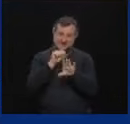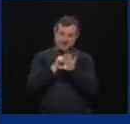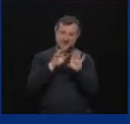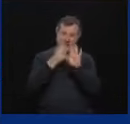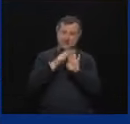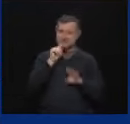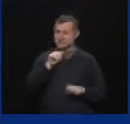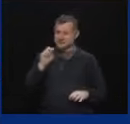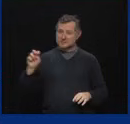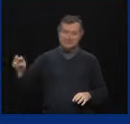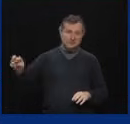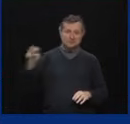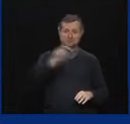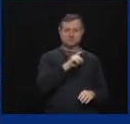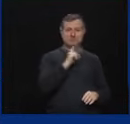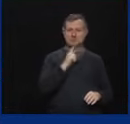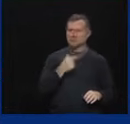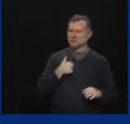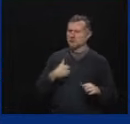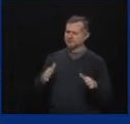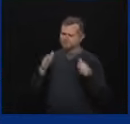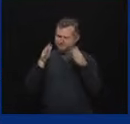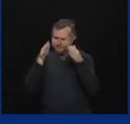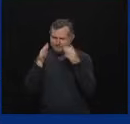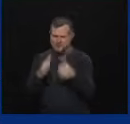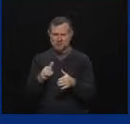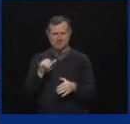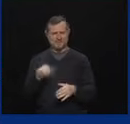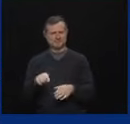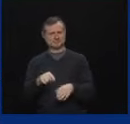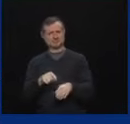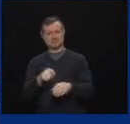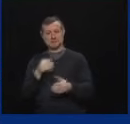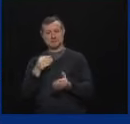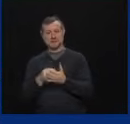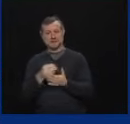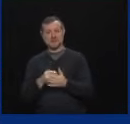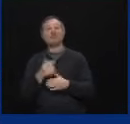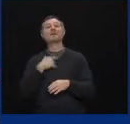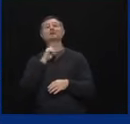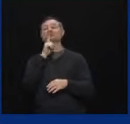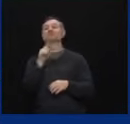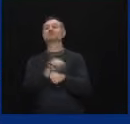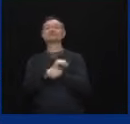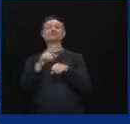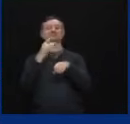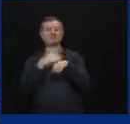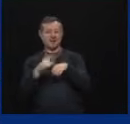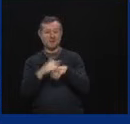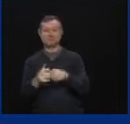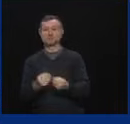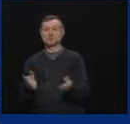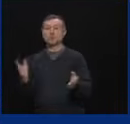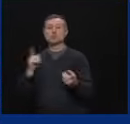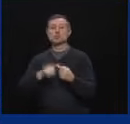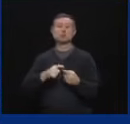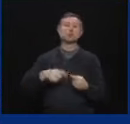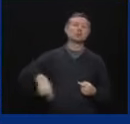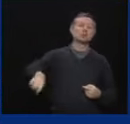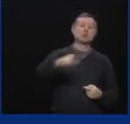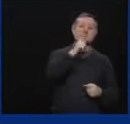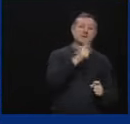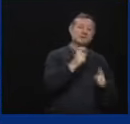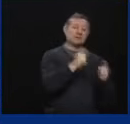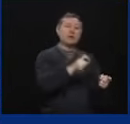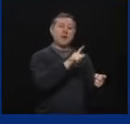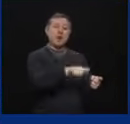laser focused on this, making sure that people understood that there's money available to them to get to the landlords, to make the landlords whole for